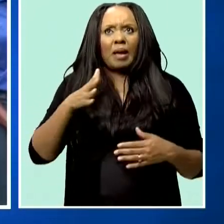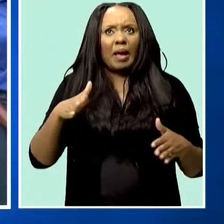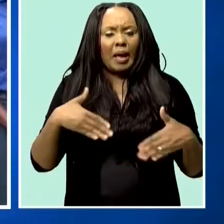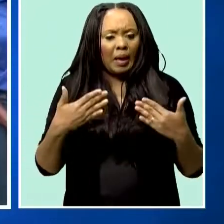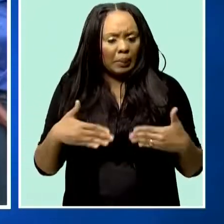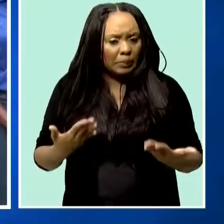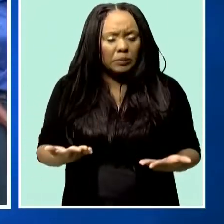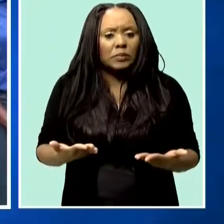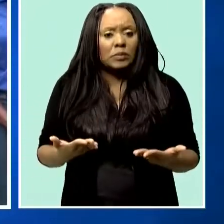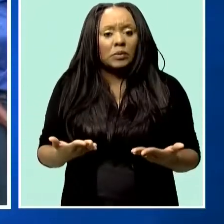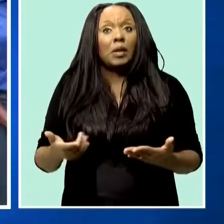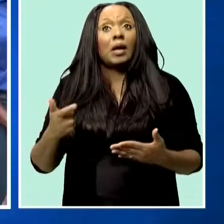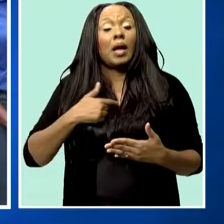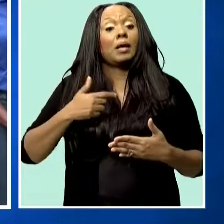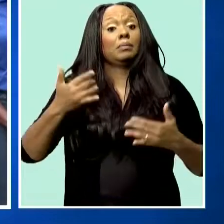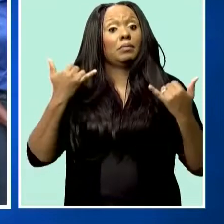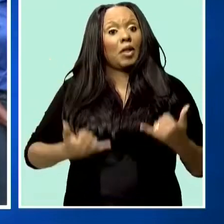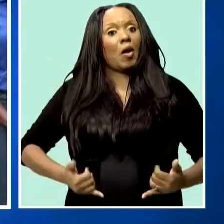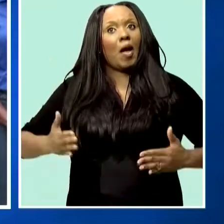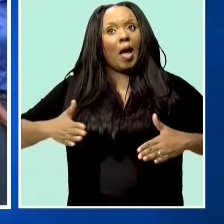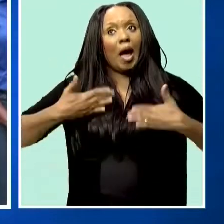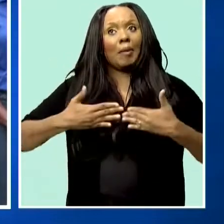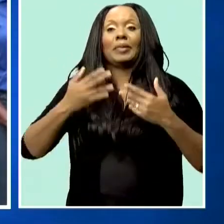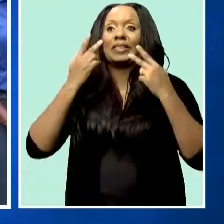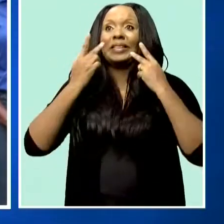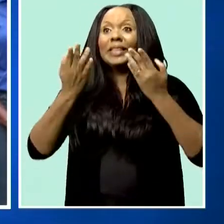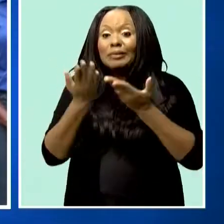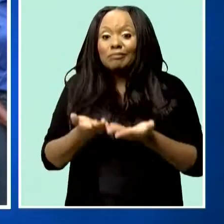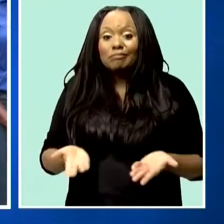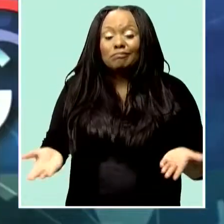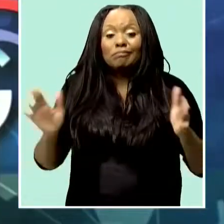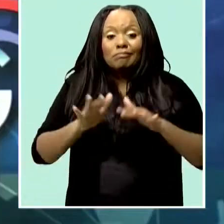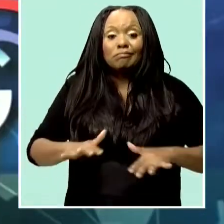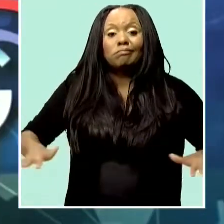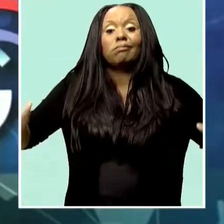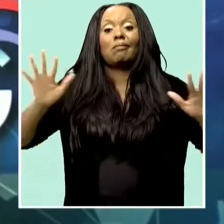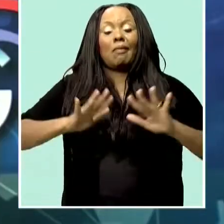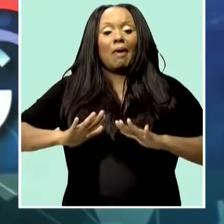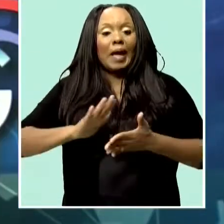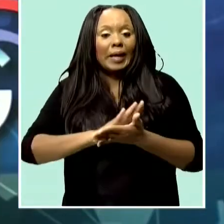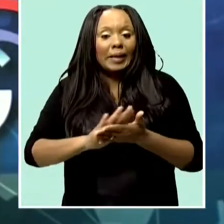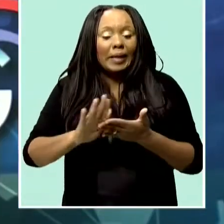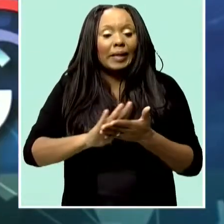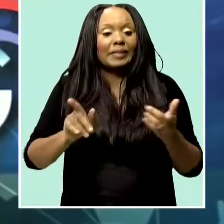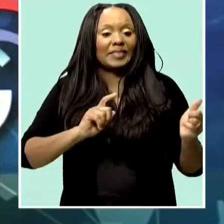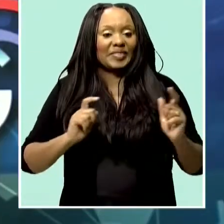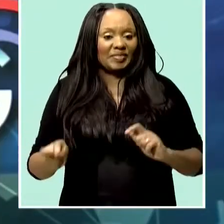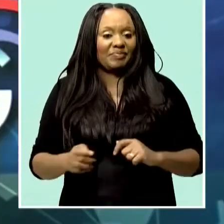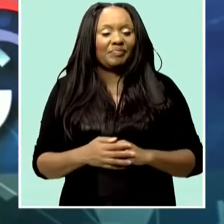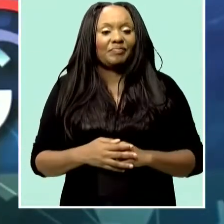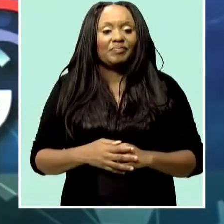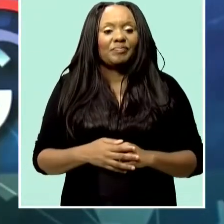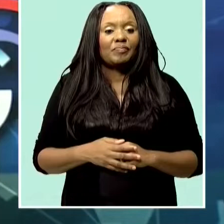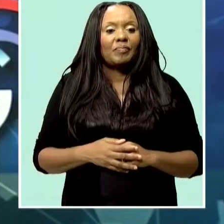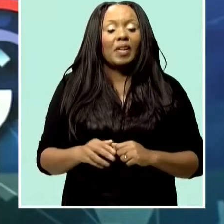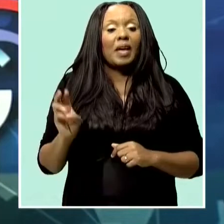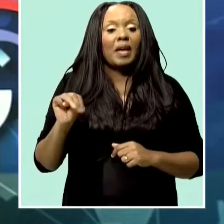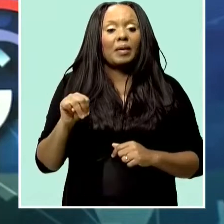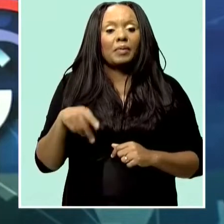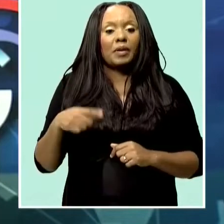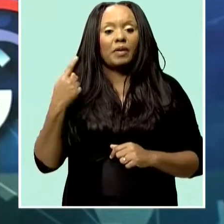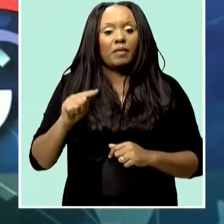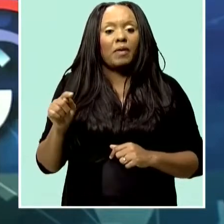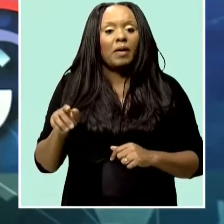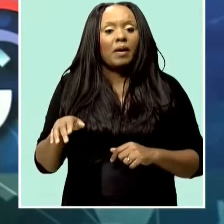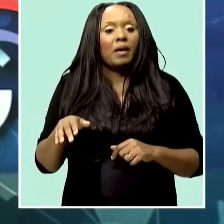it. And I am glad to see that the area is being rectified. Member of Parliament for St. Michael Northwest Neil Rowe said the